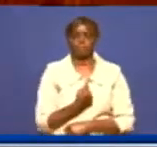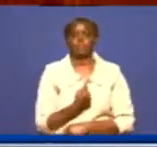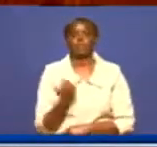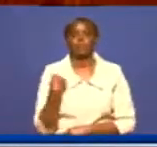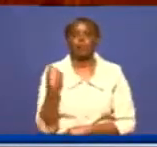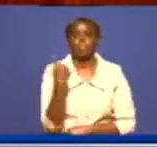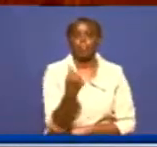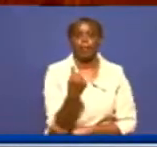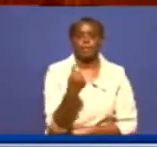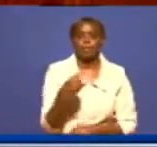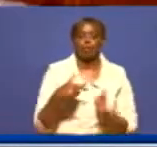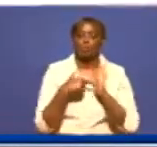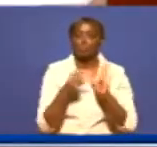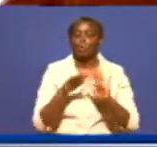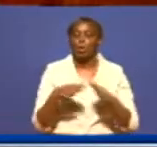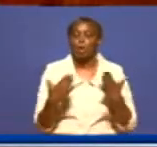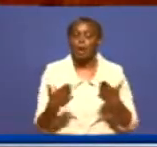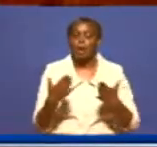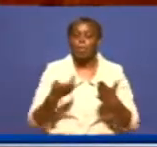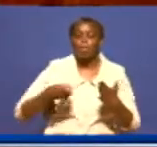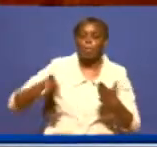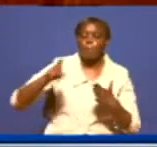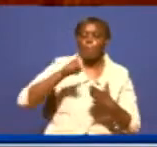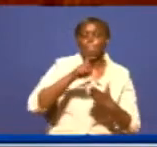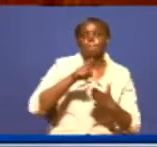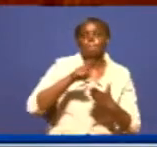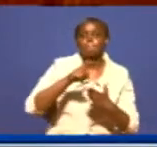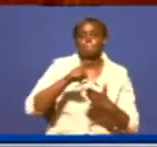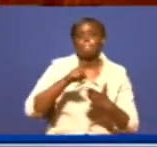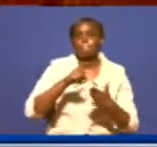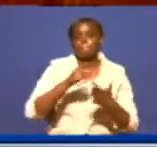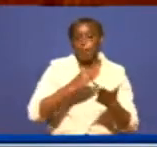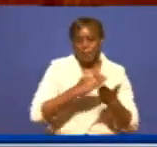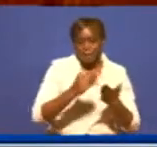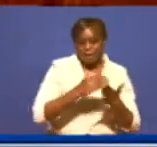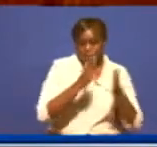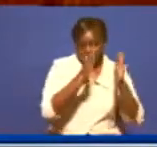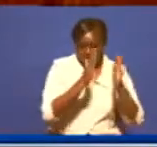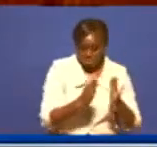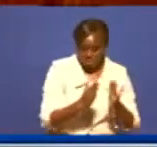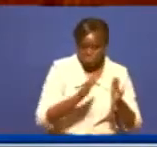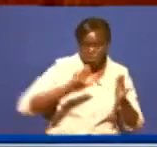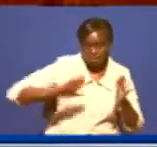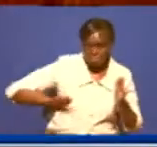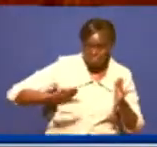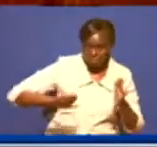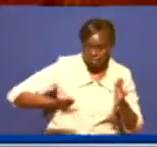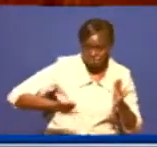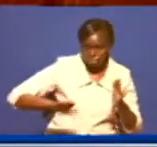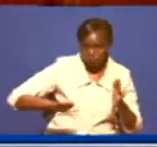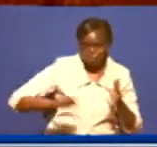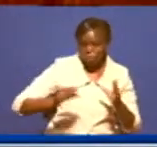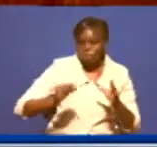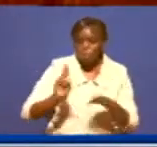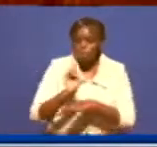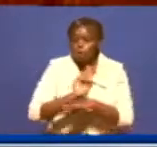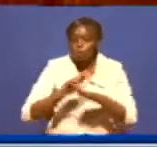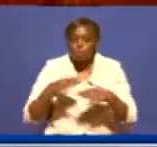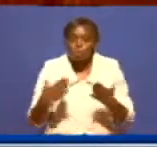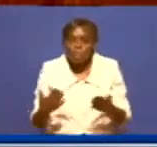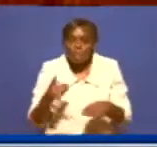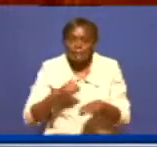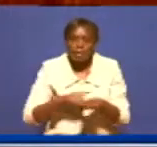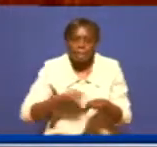define how the interest, the tenancy deposit, will be handled during the period of the